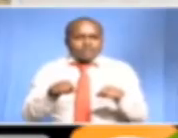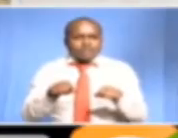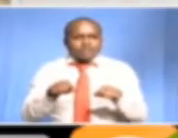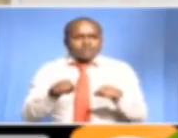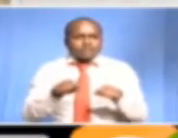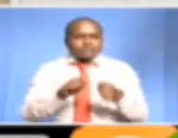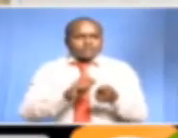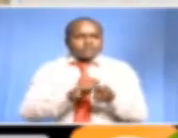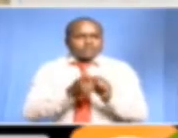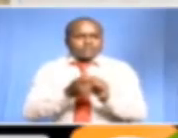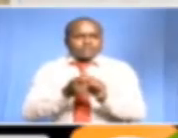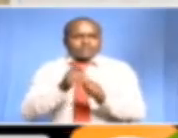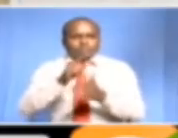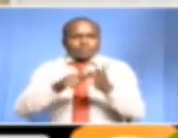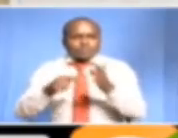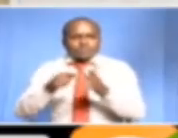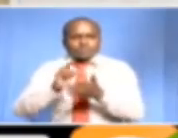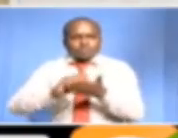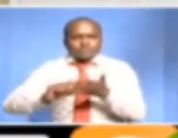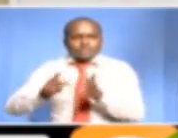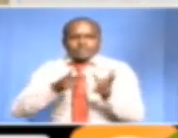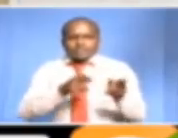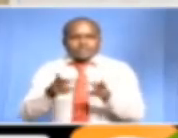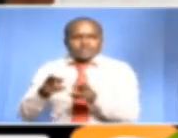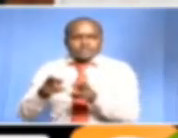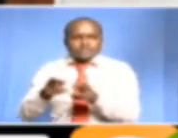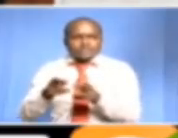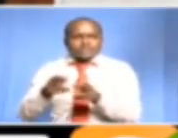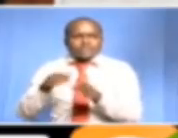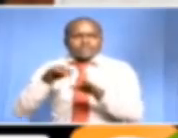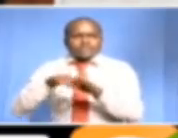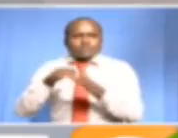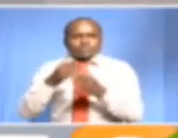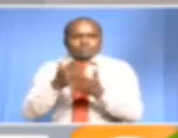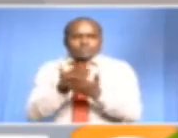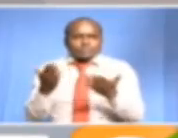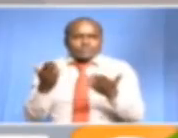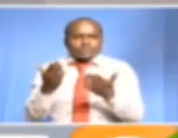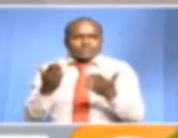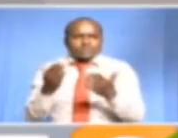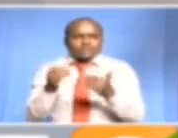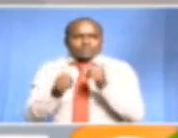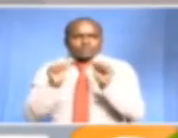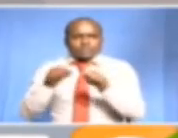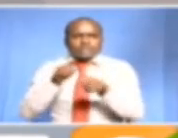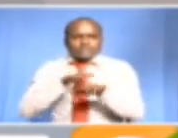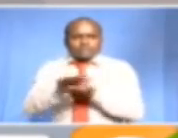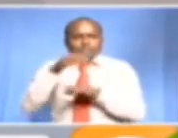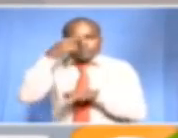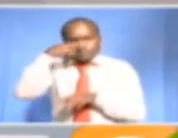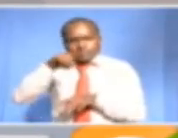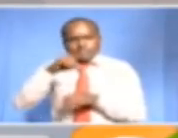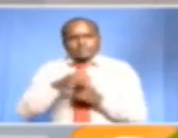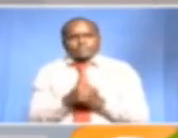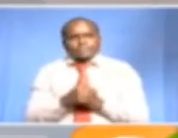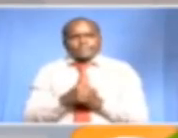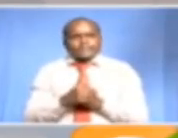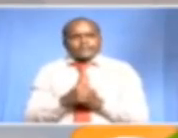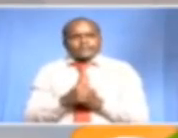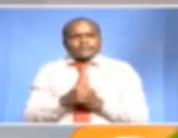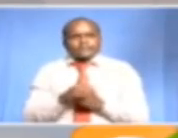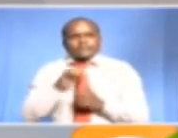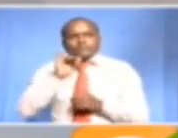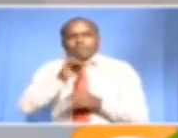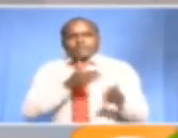translate what, you know, I used to write and edit into probably something that can really influence policy. Mm. So, you know, that way